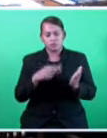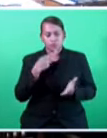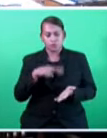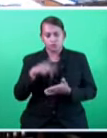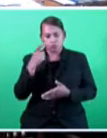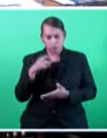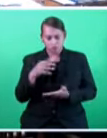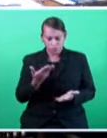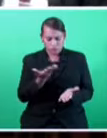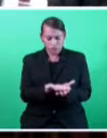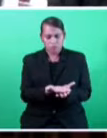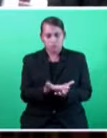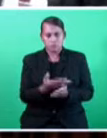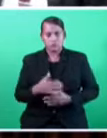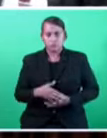have the floor, sir.